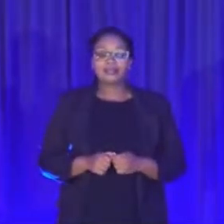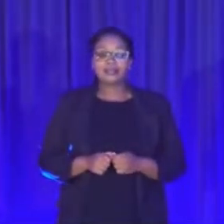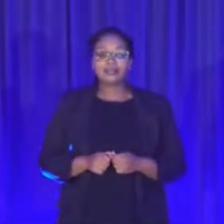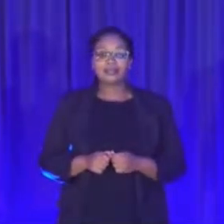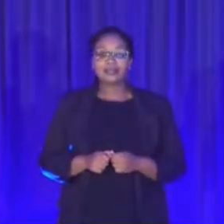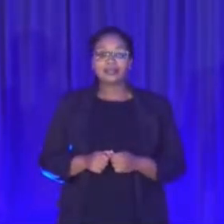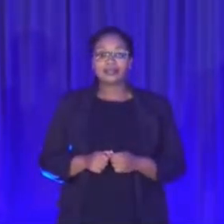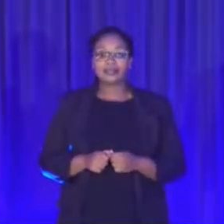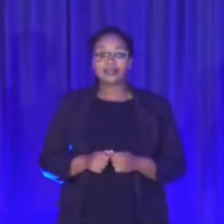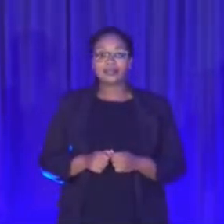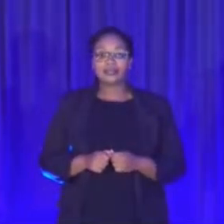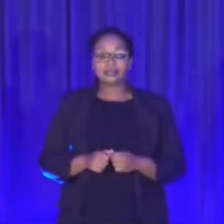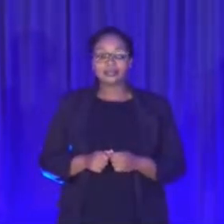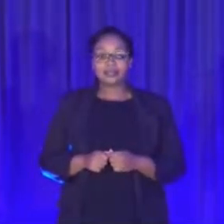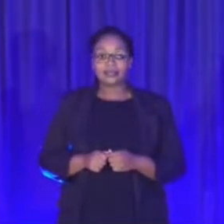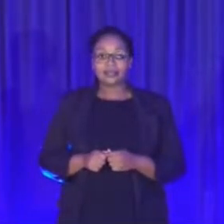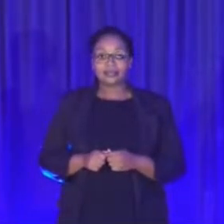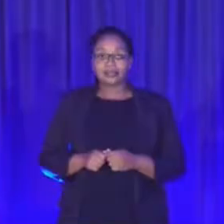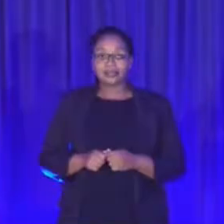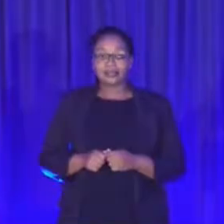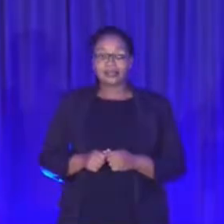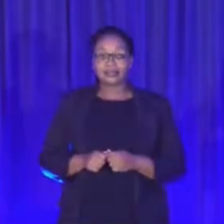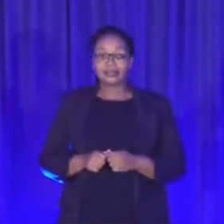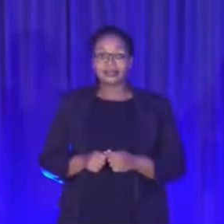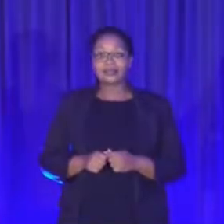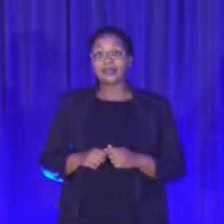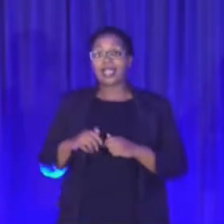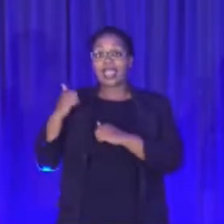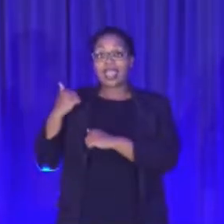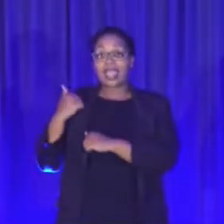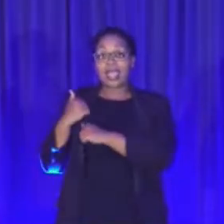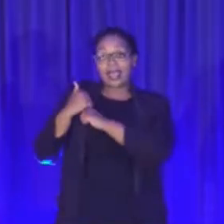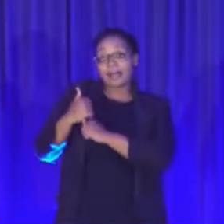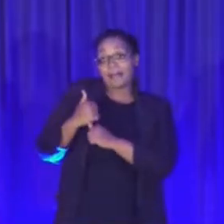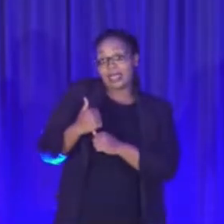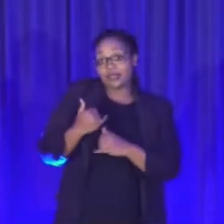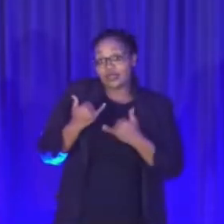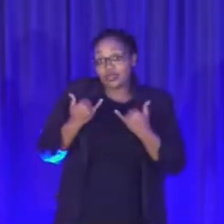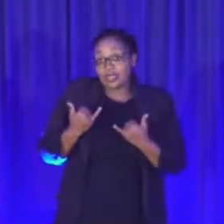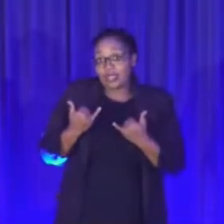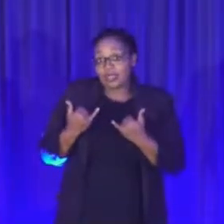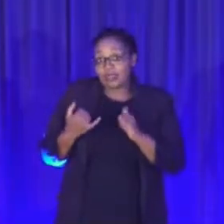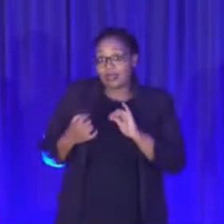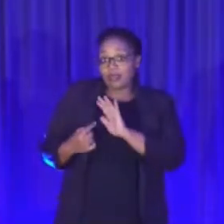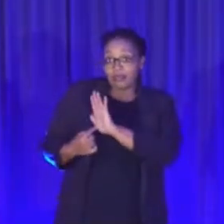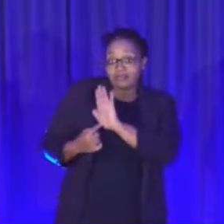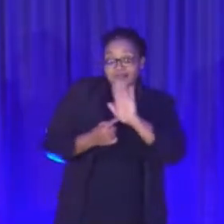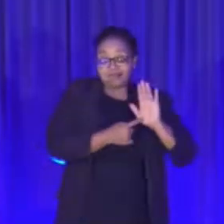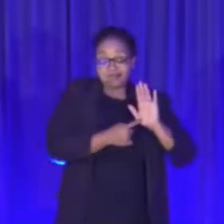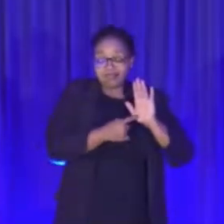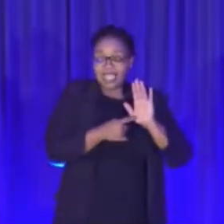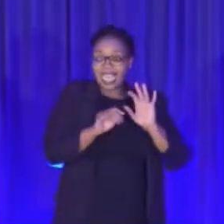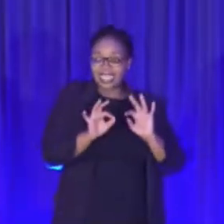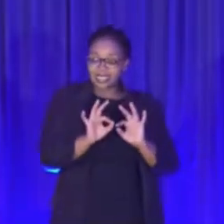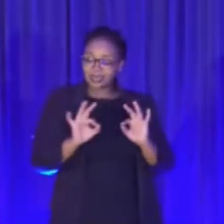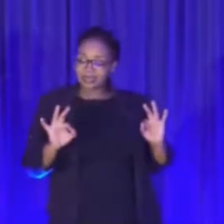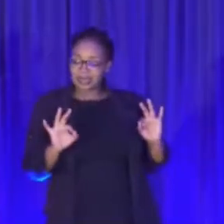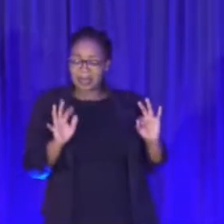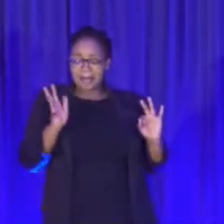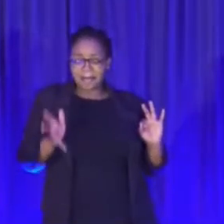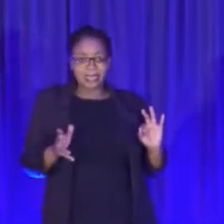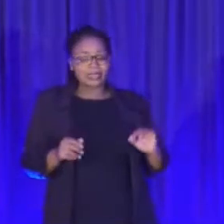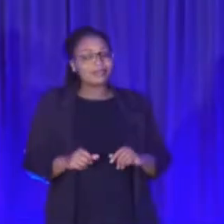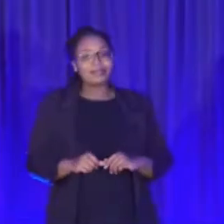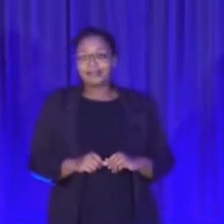The campaign about to be unveiled is more than a slogan. It is